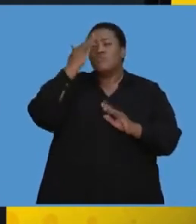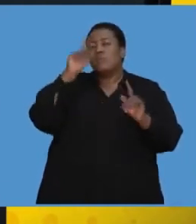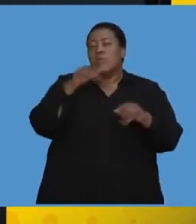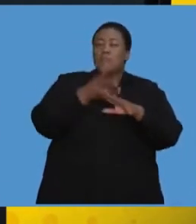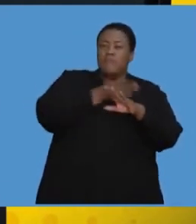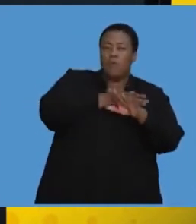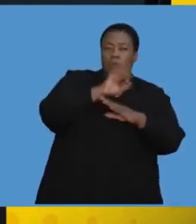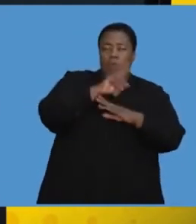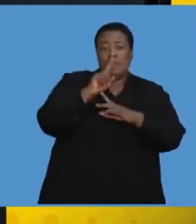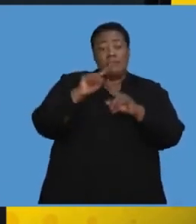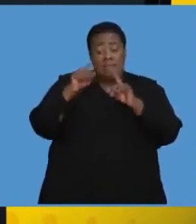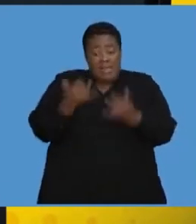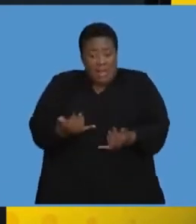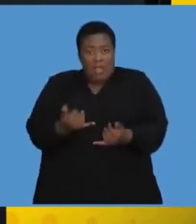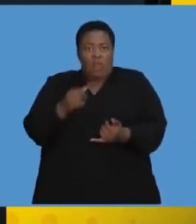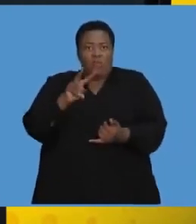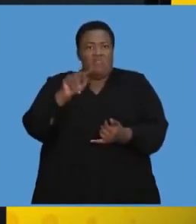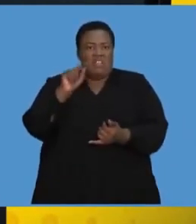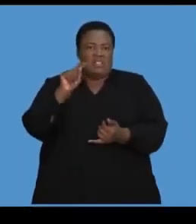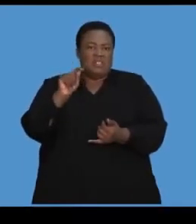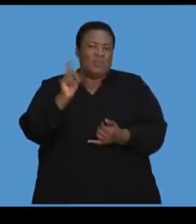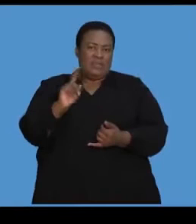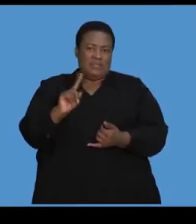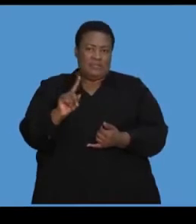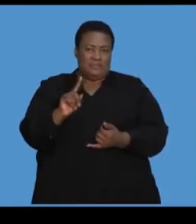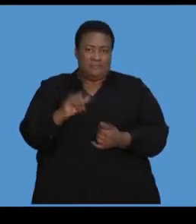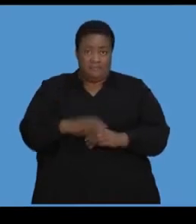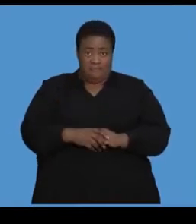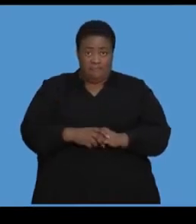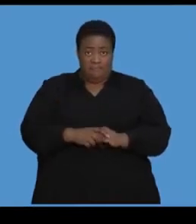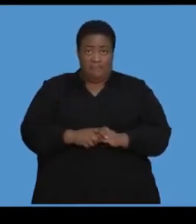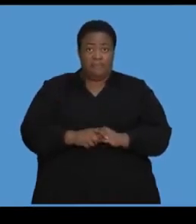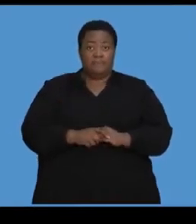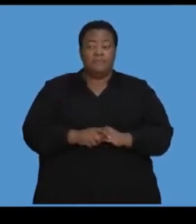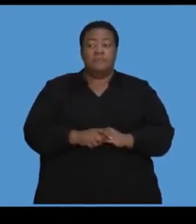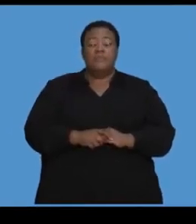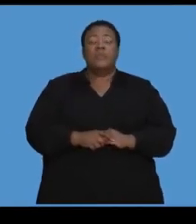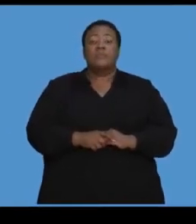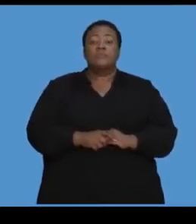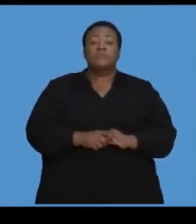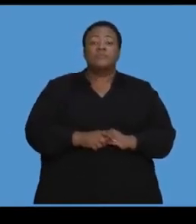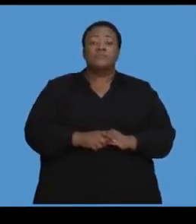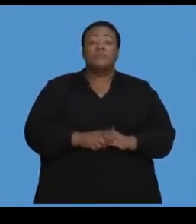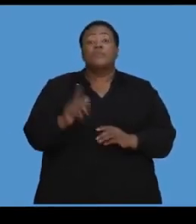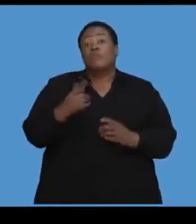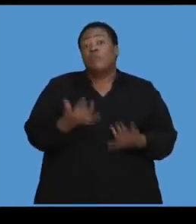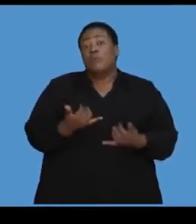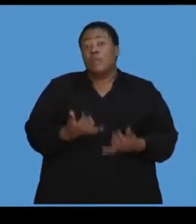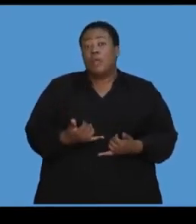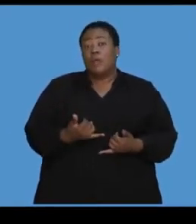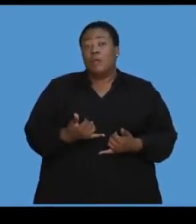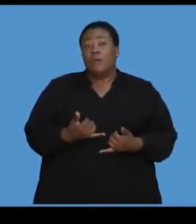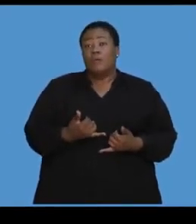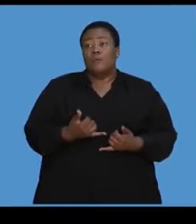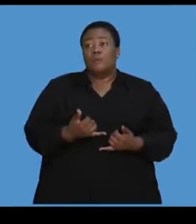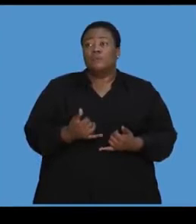you need to be aware of what it is now. Here is a typical question that needs you to recall there. Right, what is our VAT rate currently? Boys